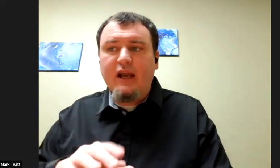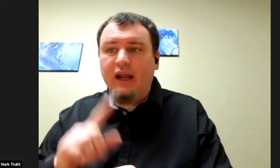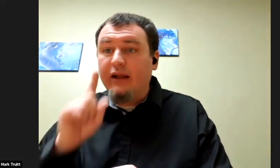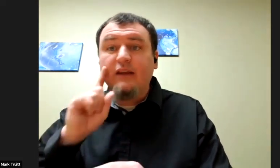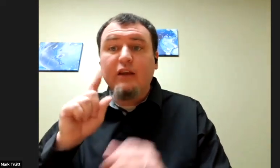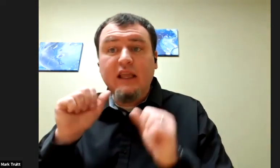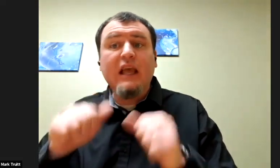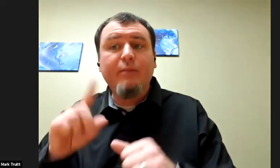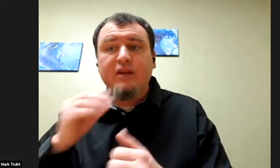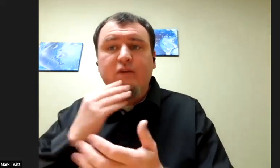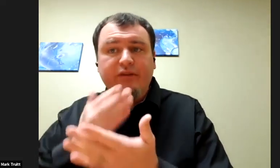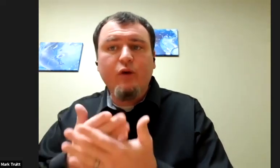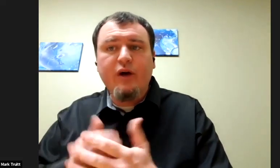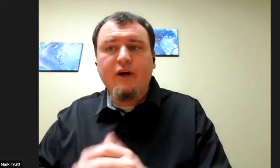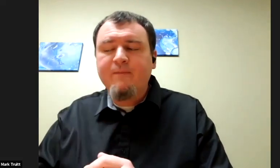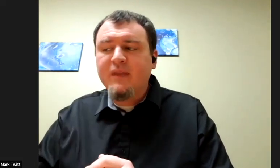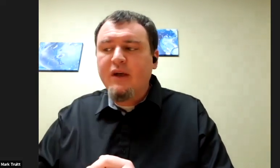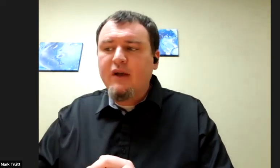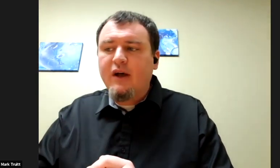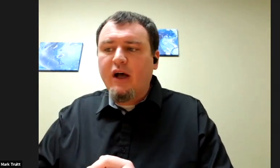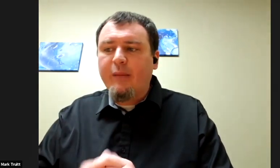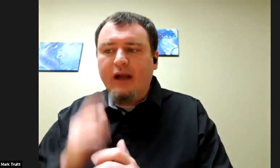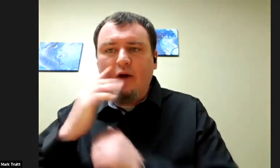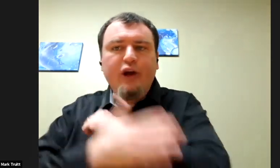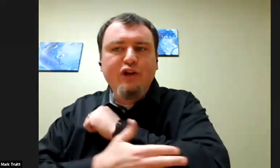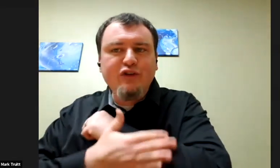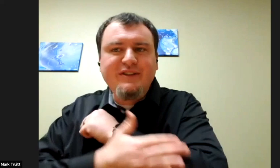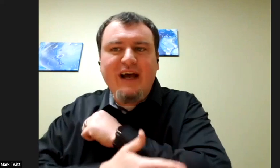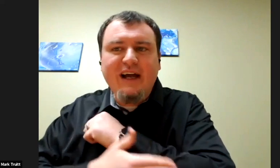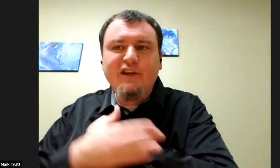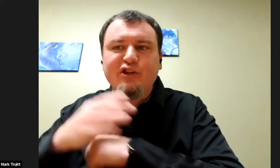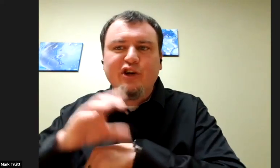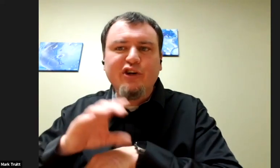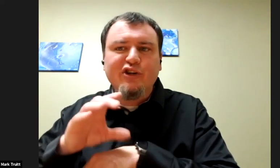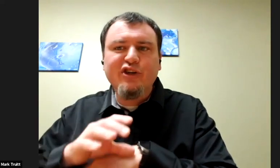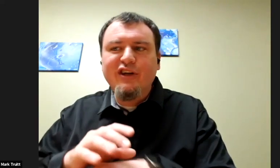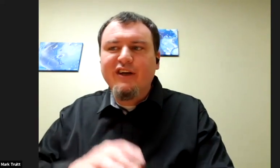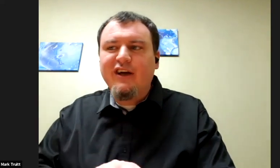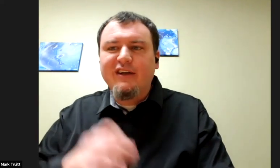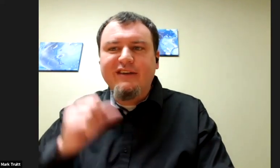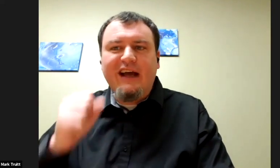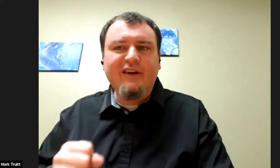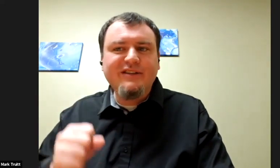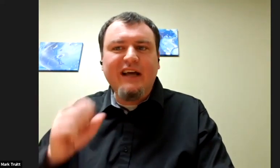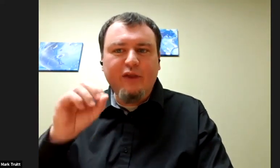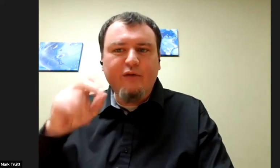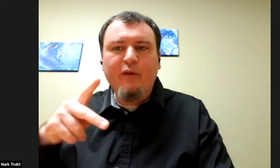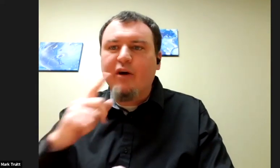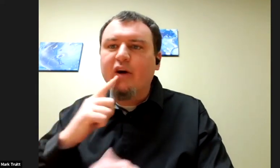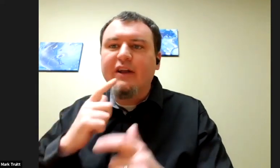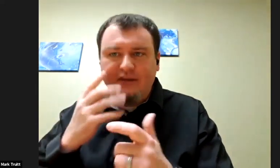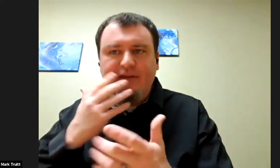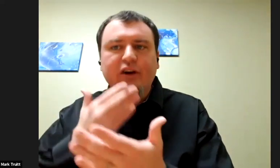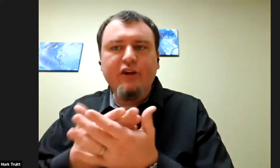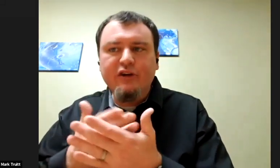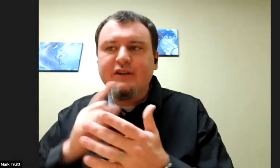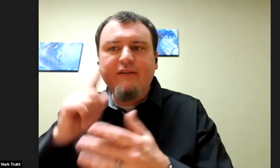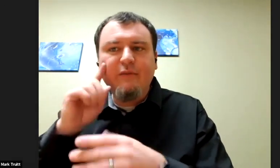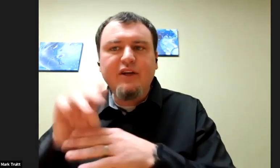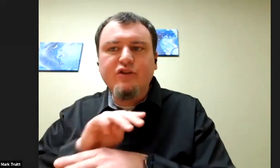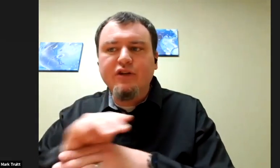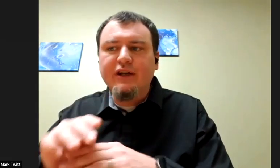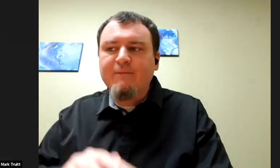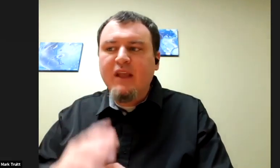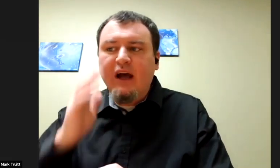ministries. And I think it can be done very well. I know Countryside Church down south of Overland Park has a very good